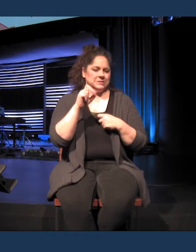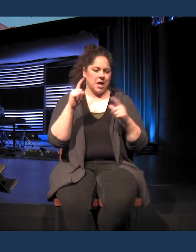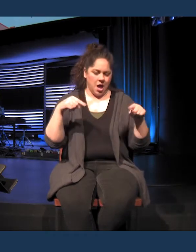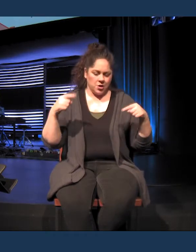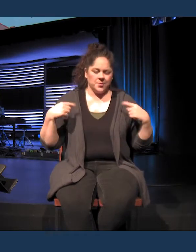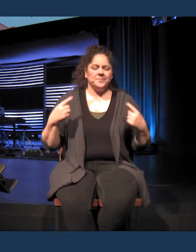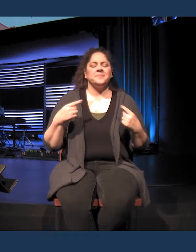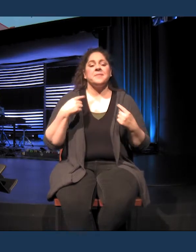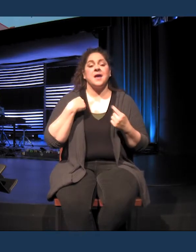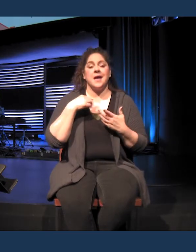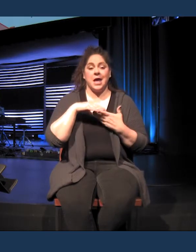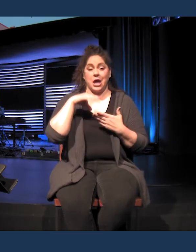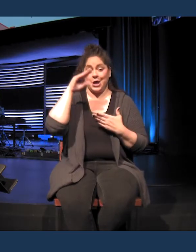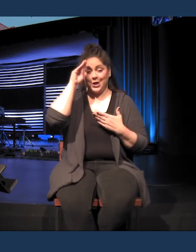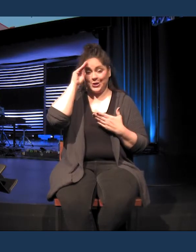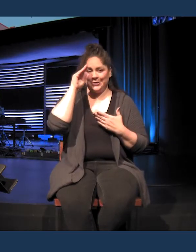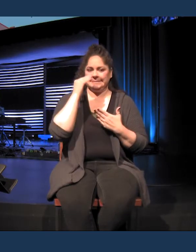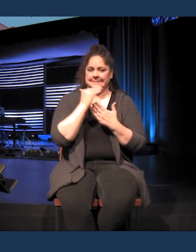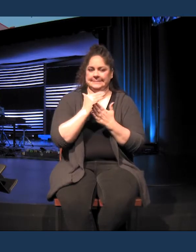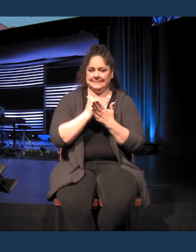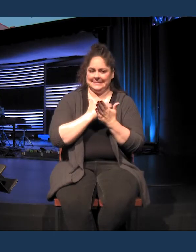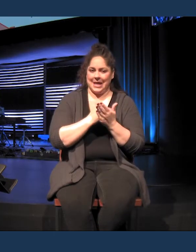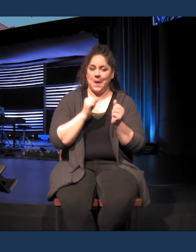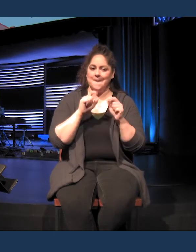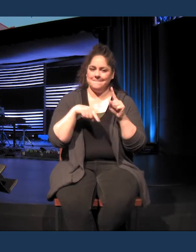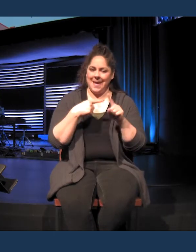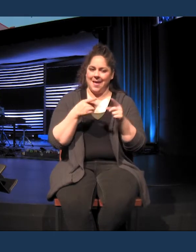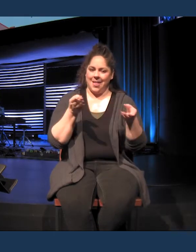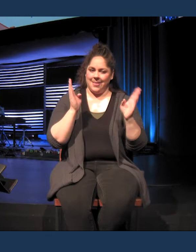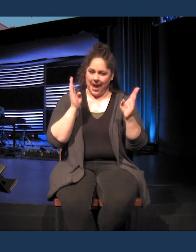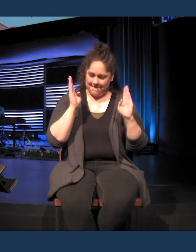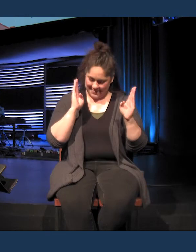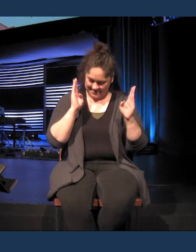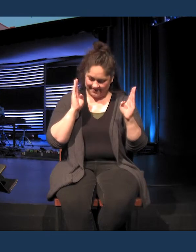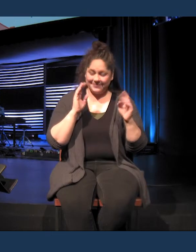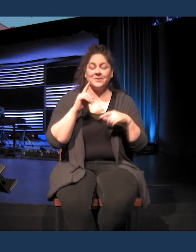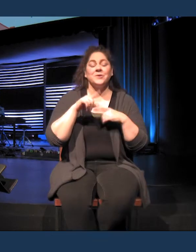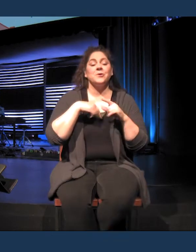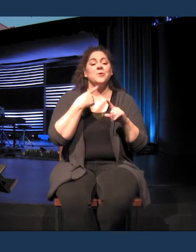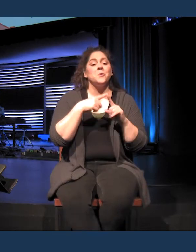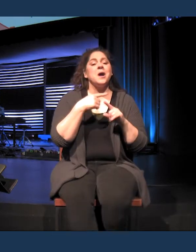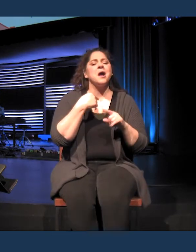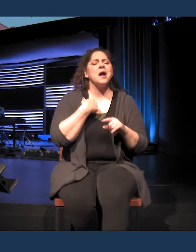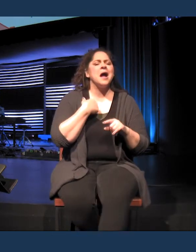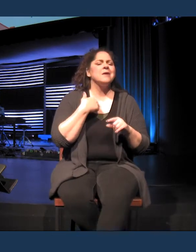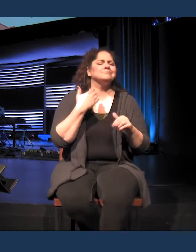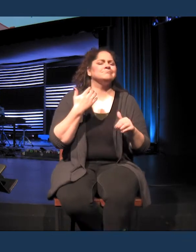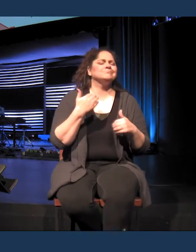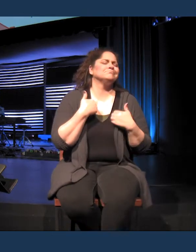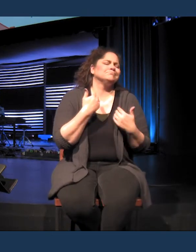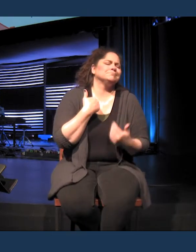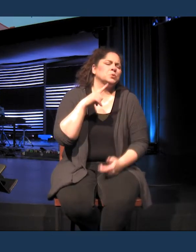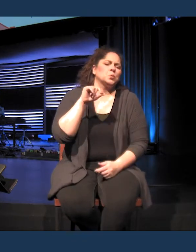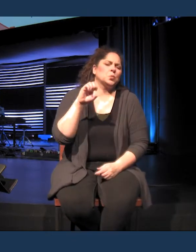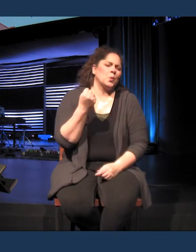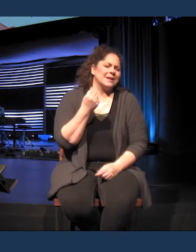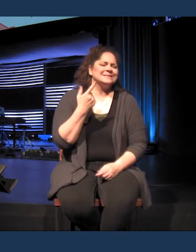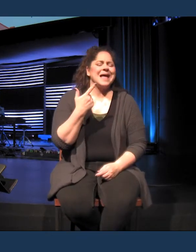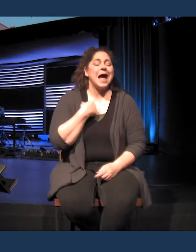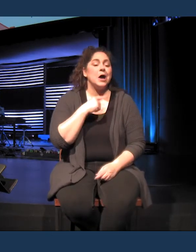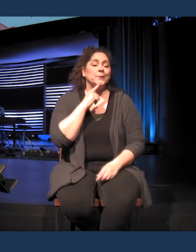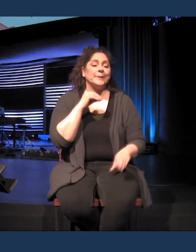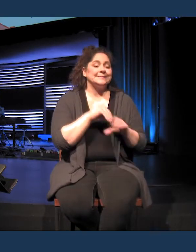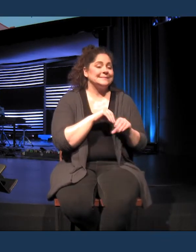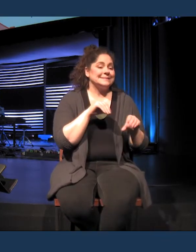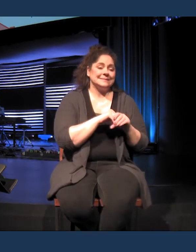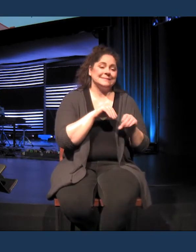that. And I learned a very valuable lesson about alignment. So when I was in my early 20s, I was what you call a saver, which really meant